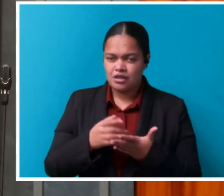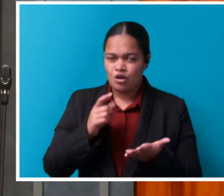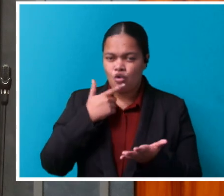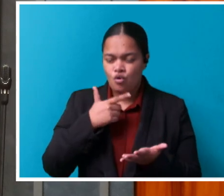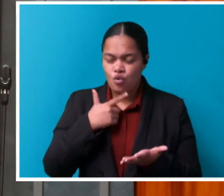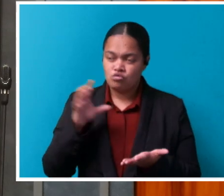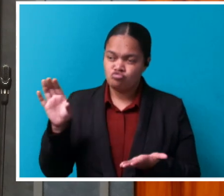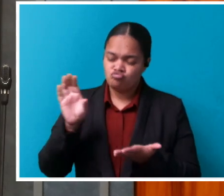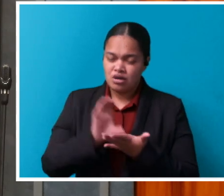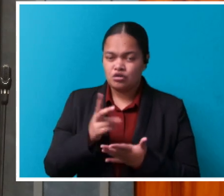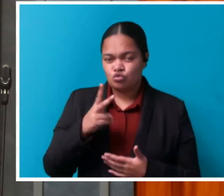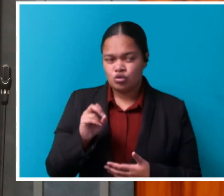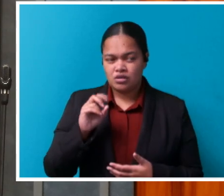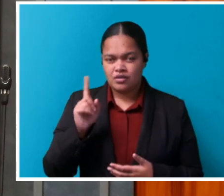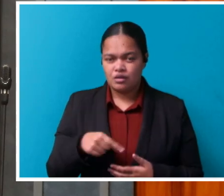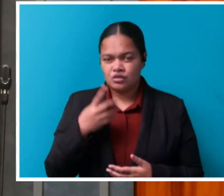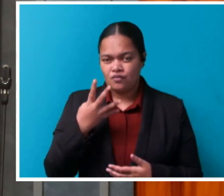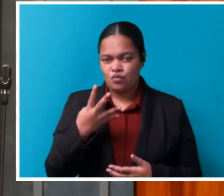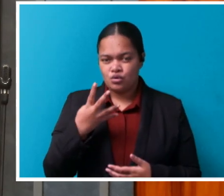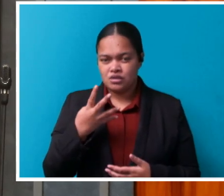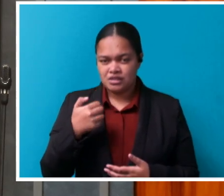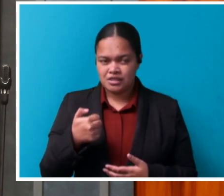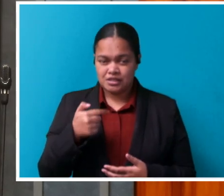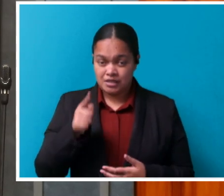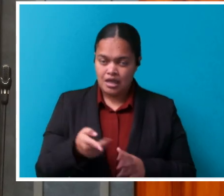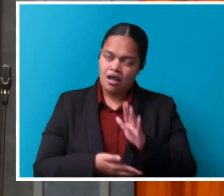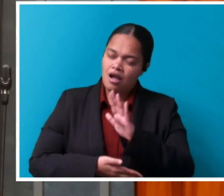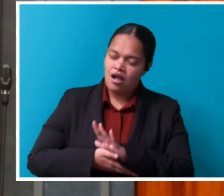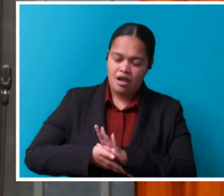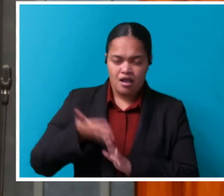is 20,746. And this is the highest